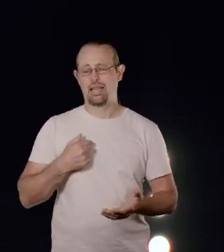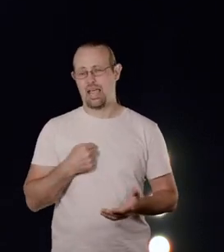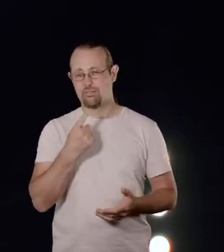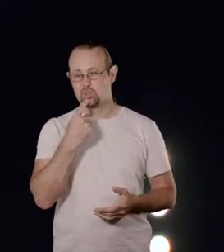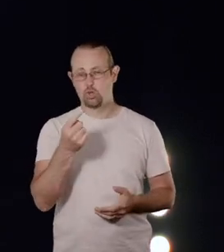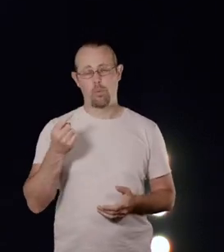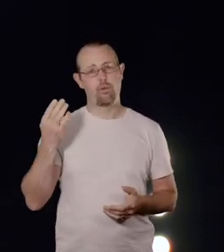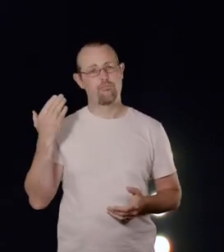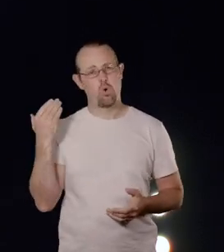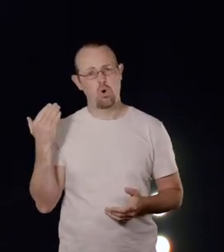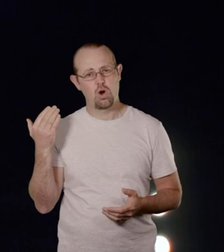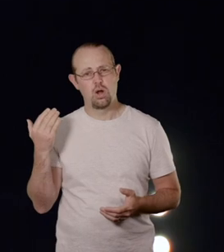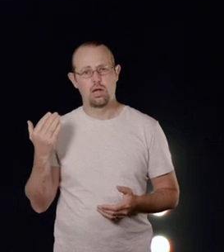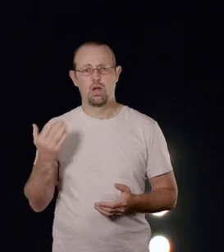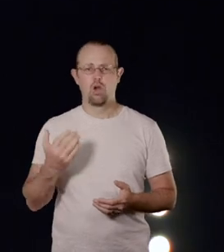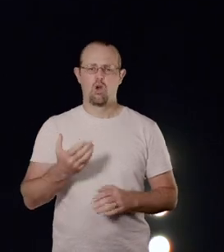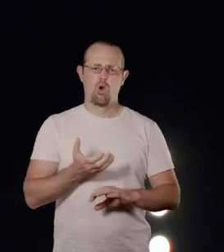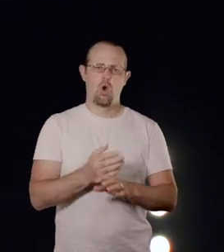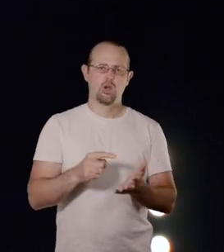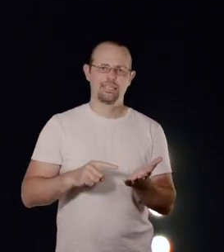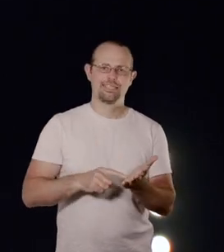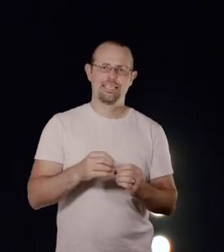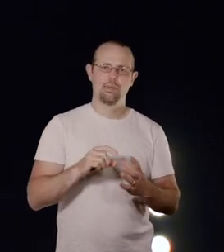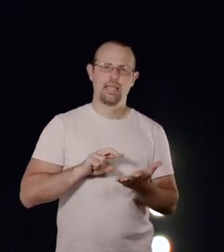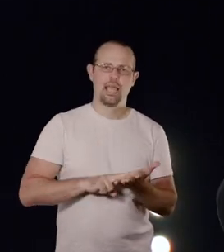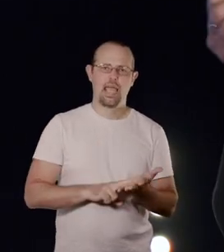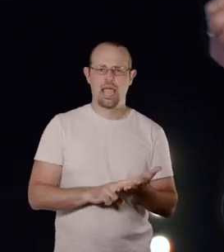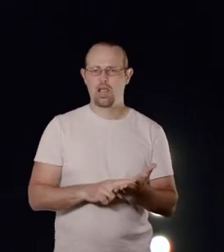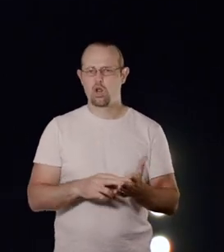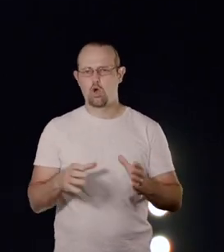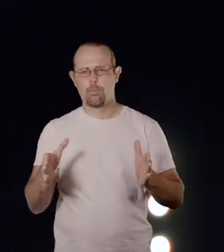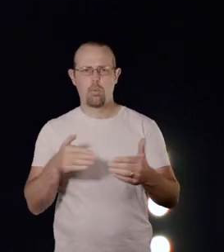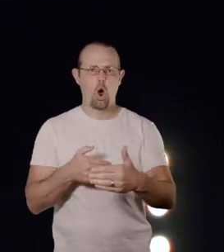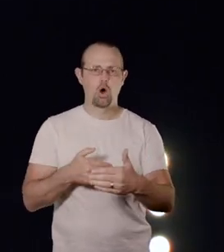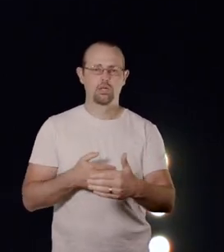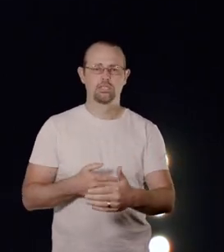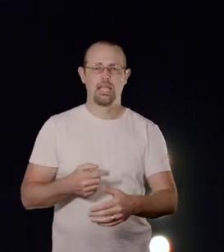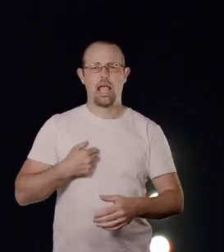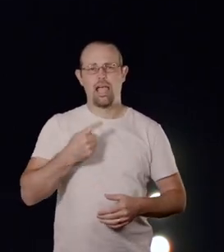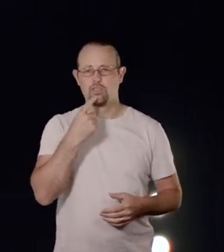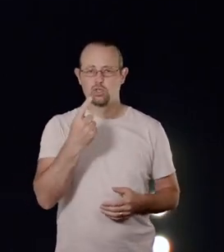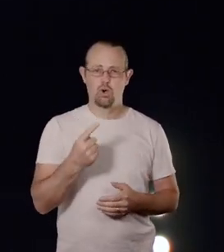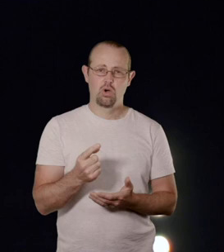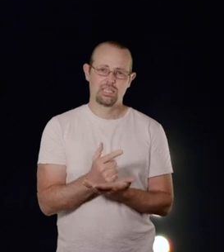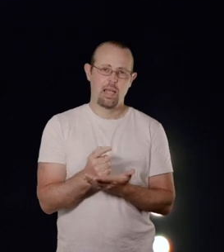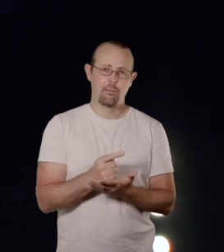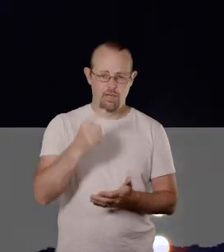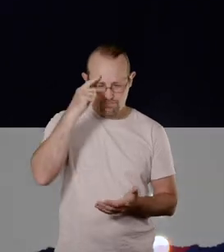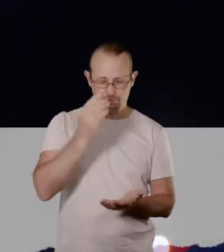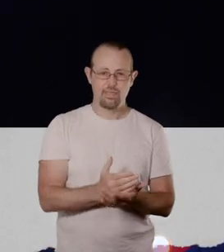with the Box Ladies and now through sharing at a church. I've done different talks on faith, but I learned something new the other